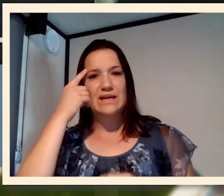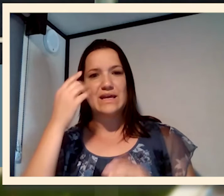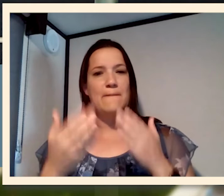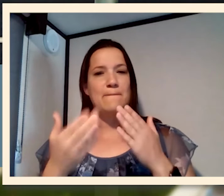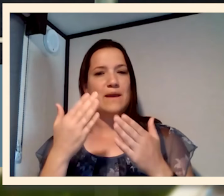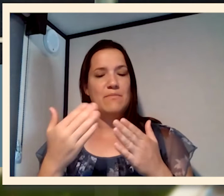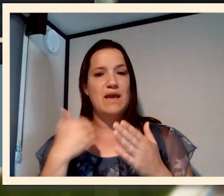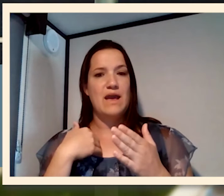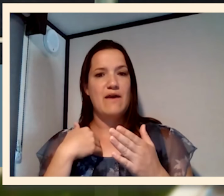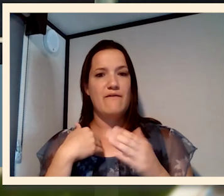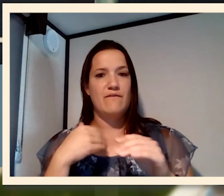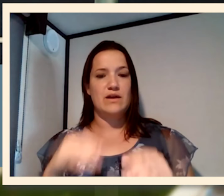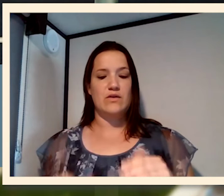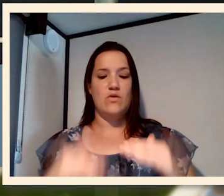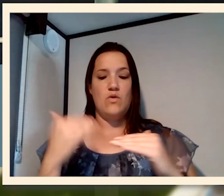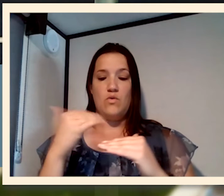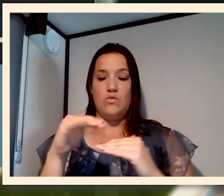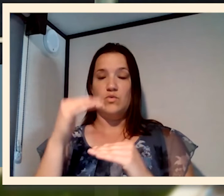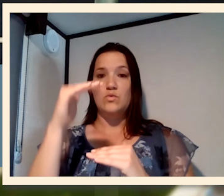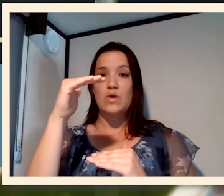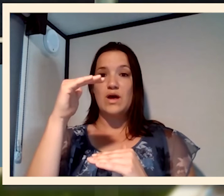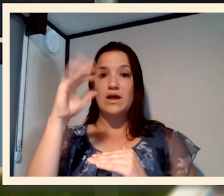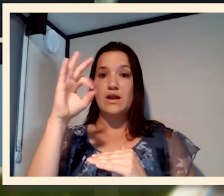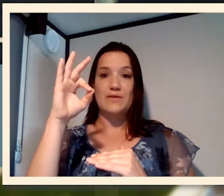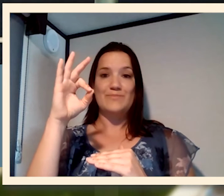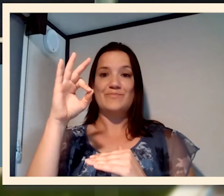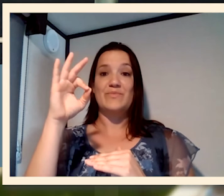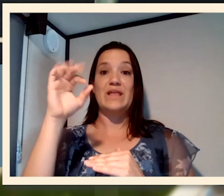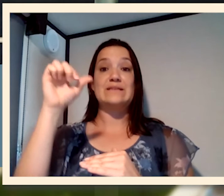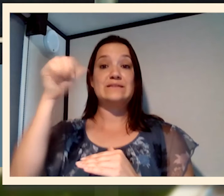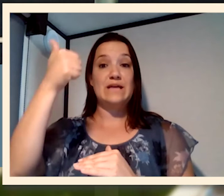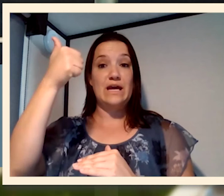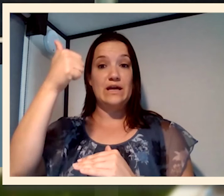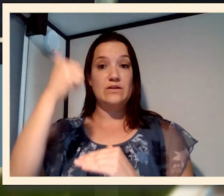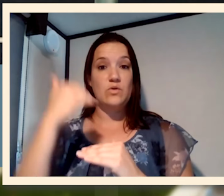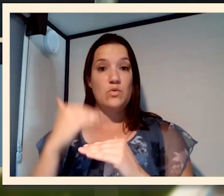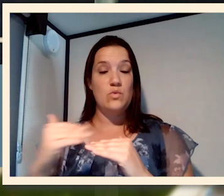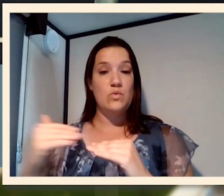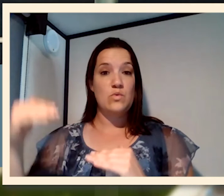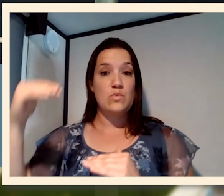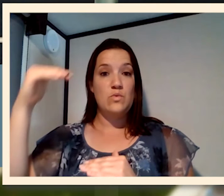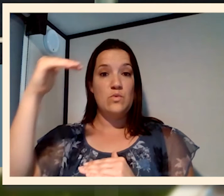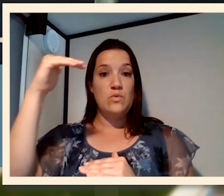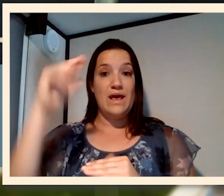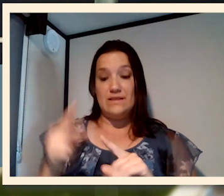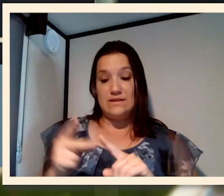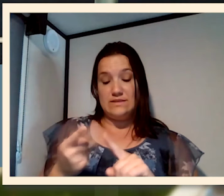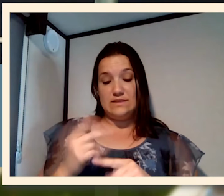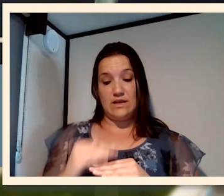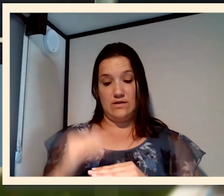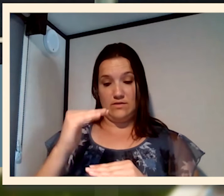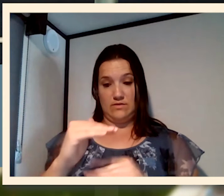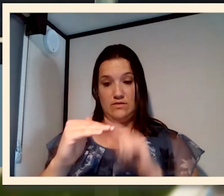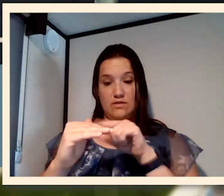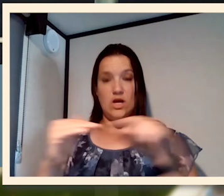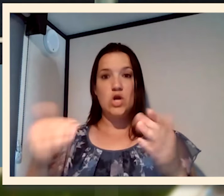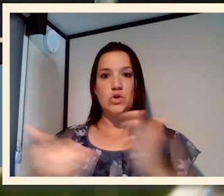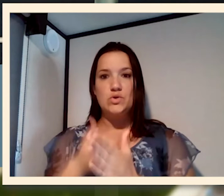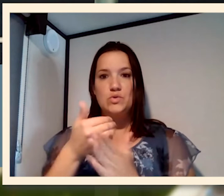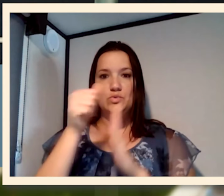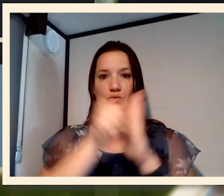but we're kind of exploring maybe going to a 10th floor, so a 10-story tower, and the second story would be